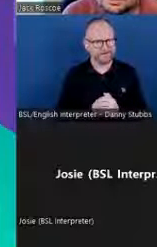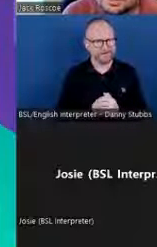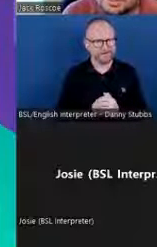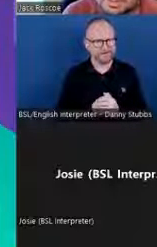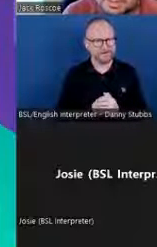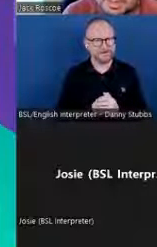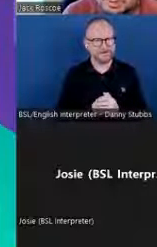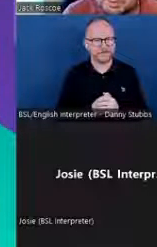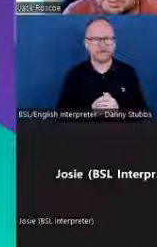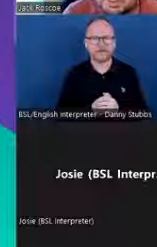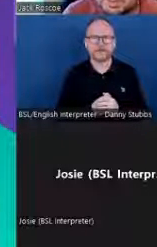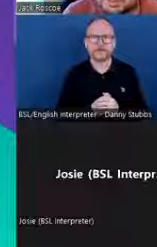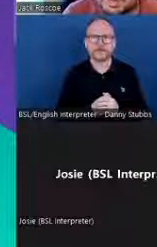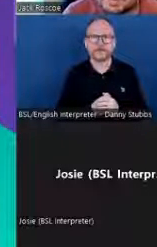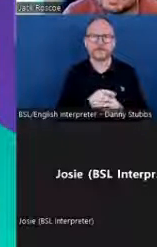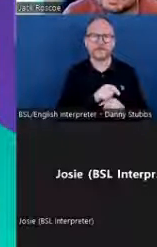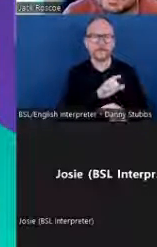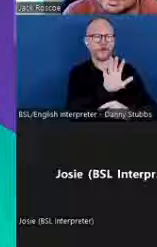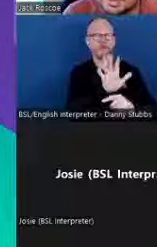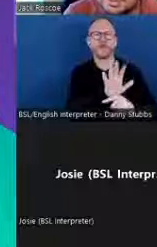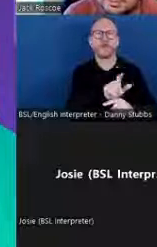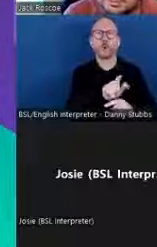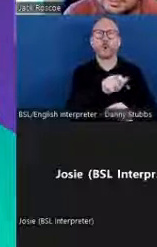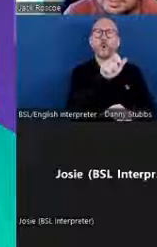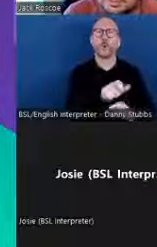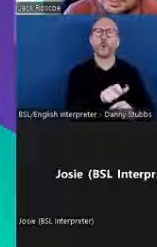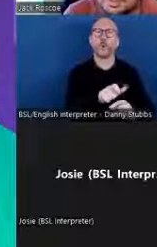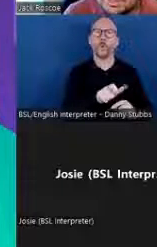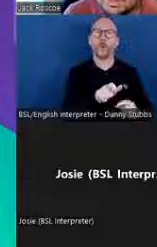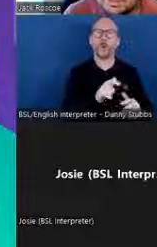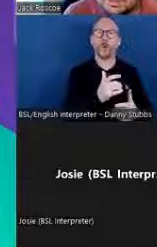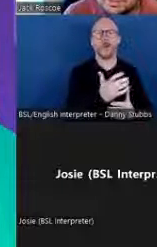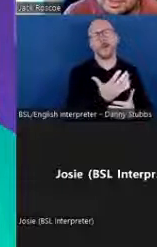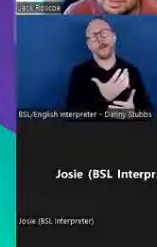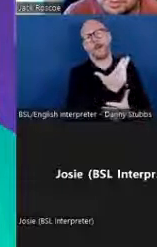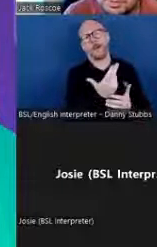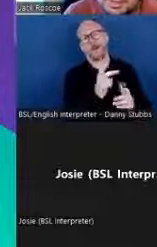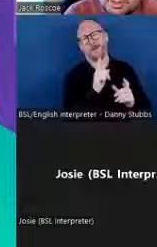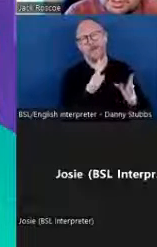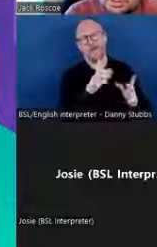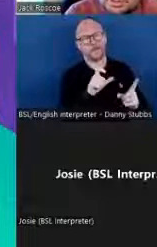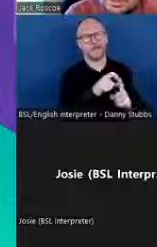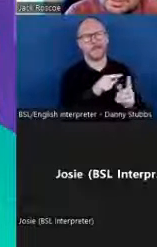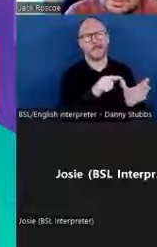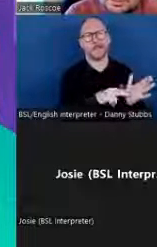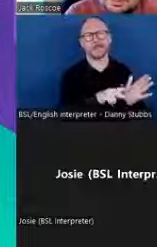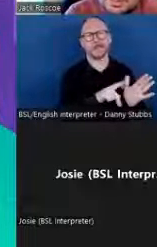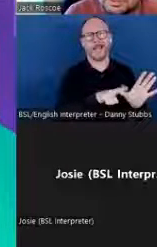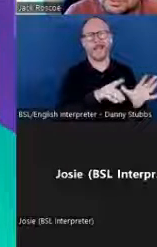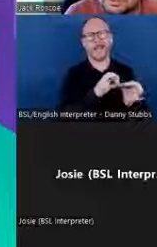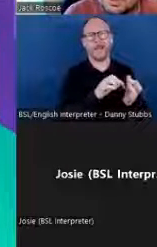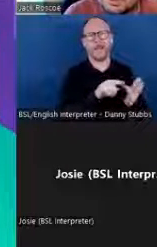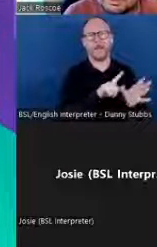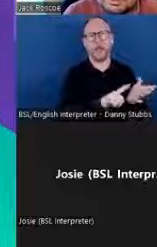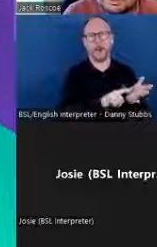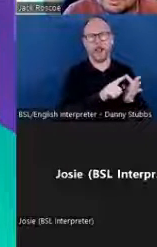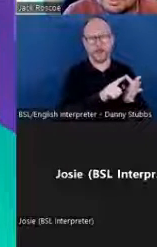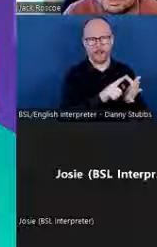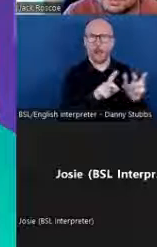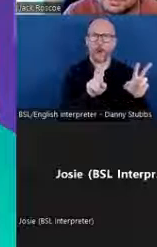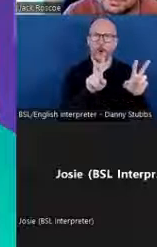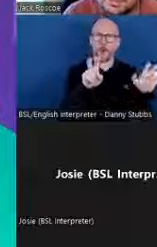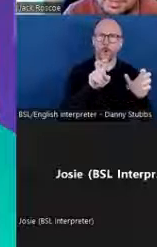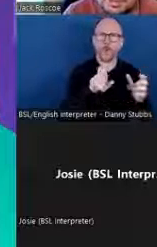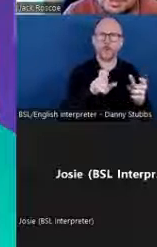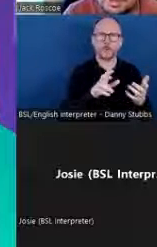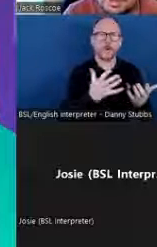So this was Danny Boyle's work, Pages of the Sea, which had enormous sand portraits of people who were involved in the